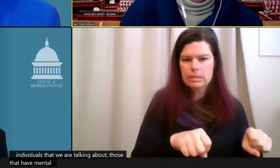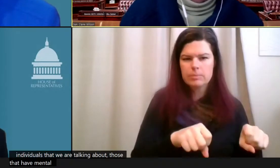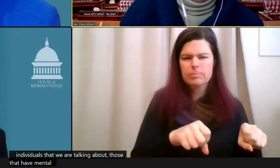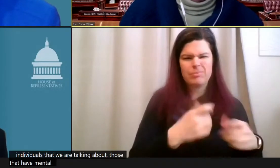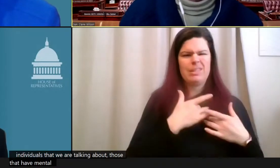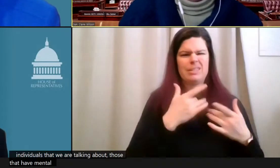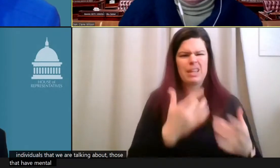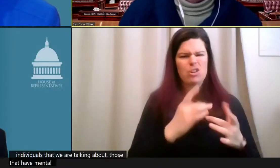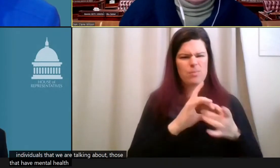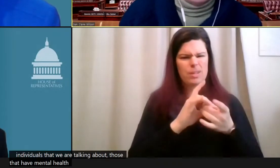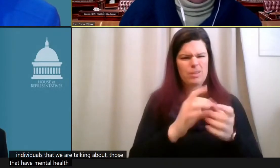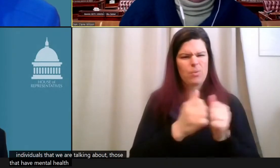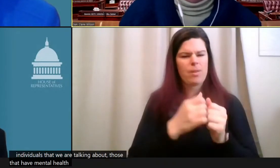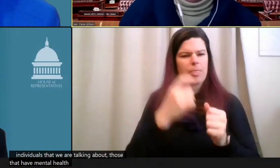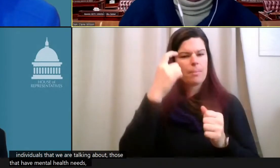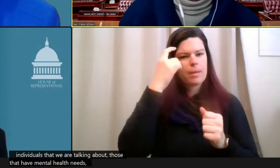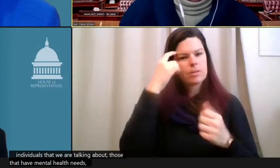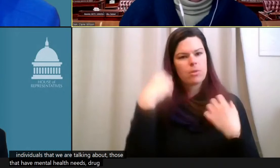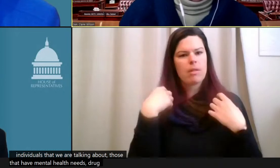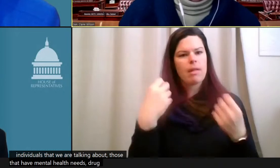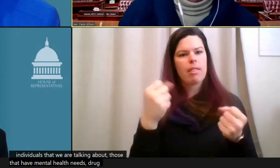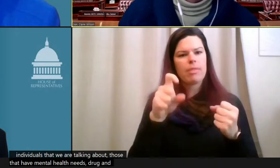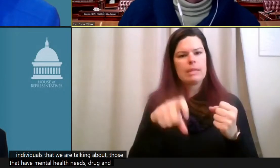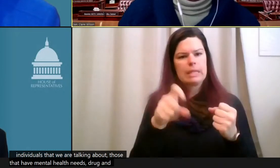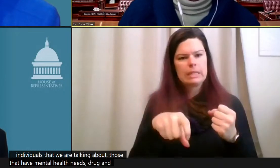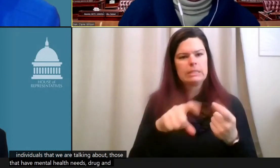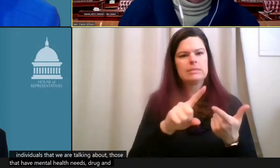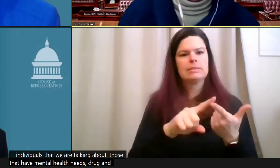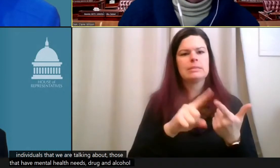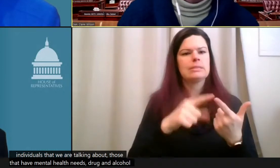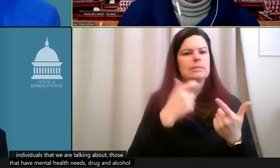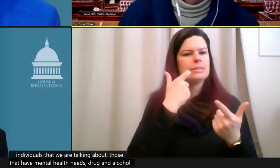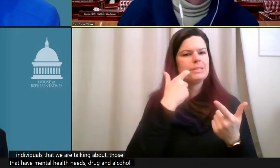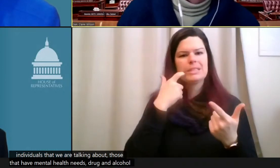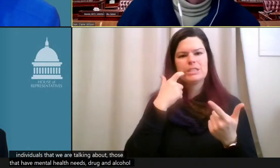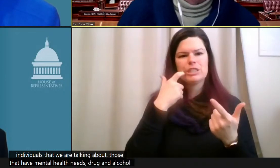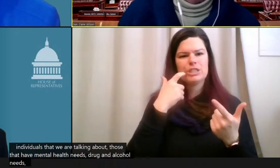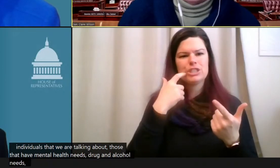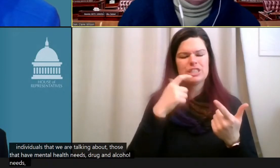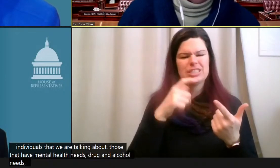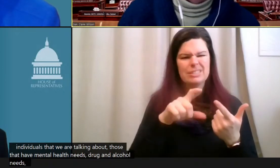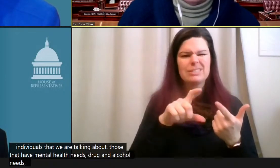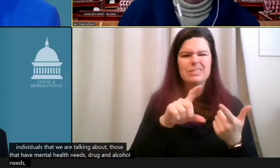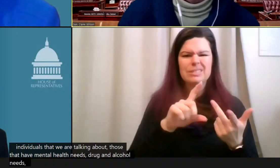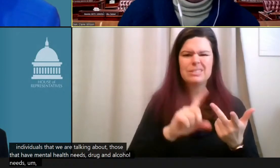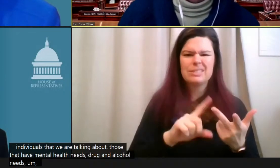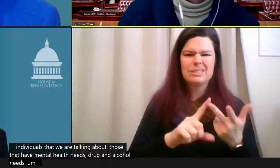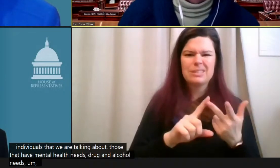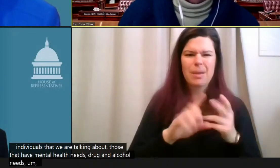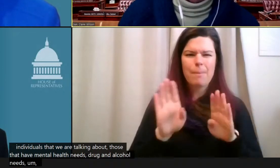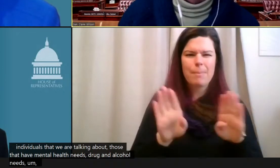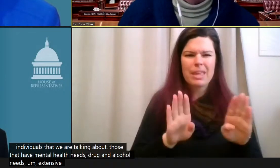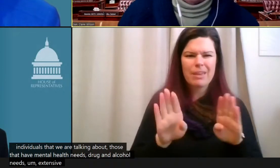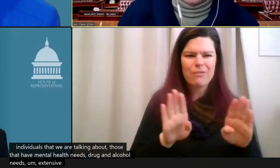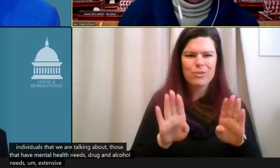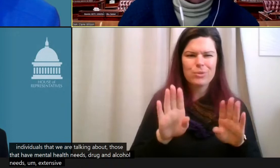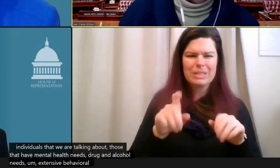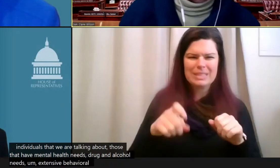needs, drug and alcohol needs, extensive behavioral kinds of